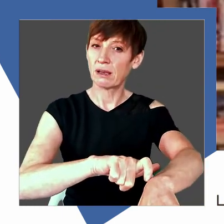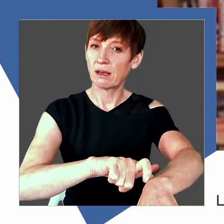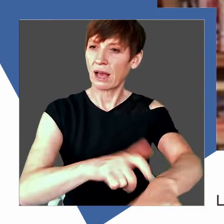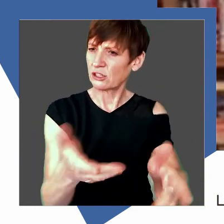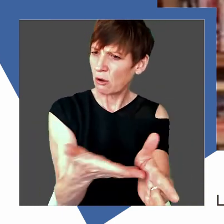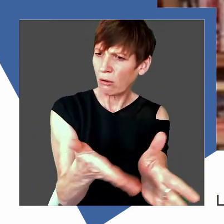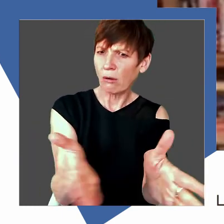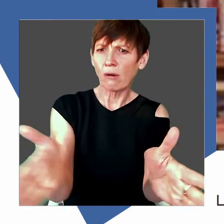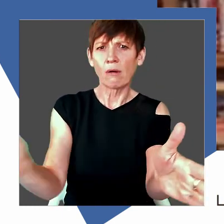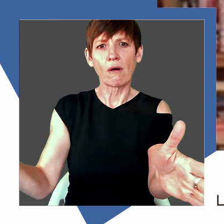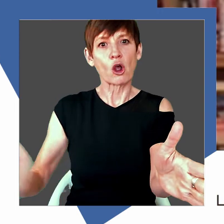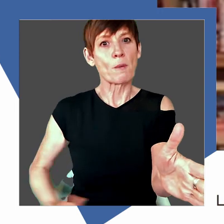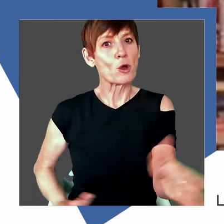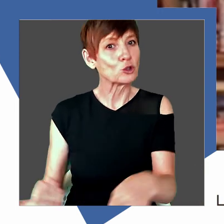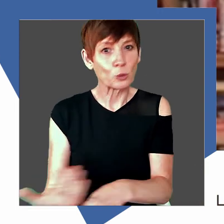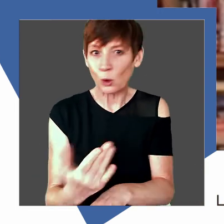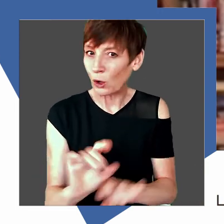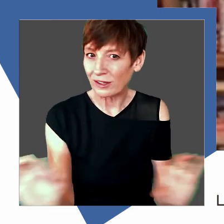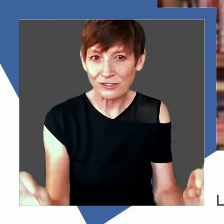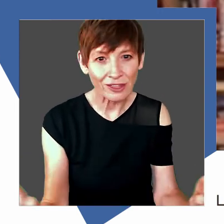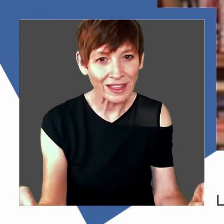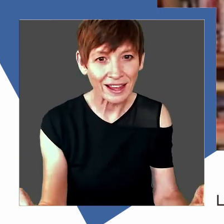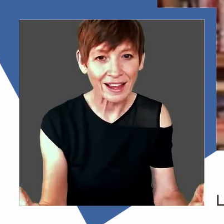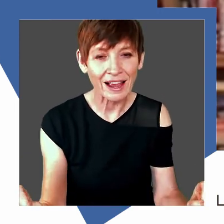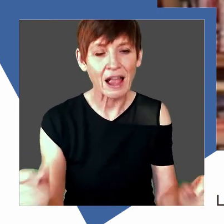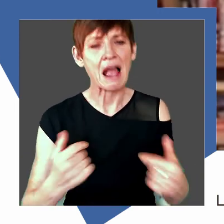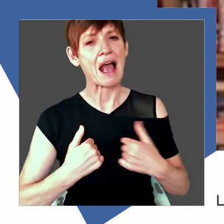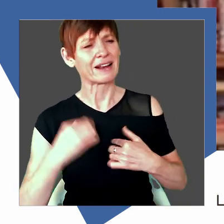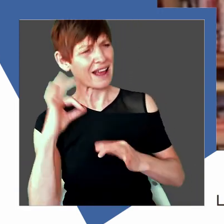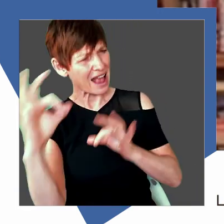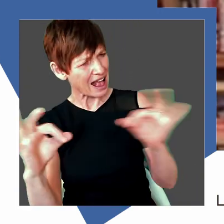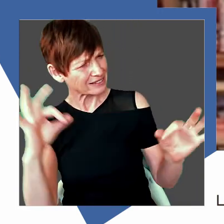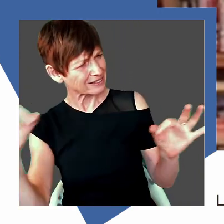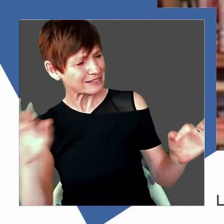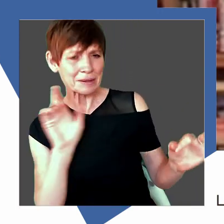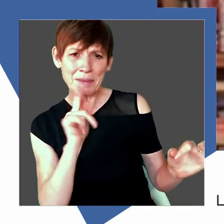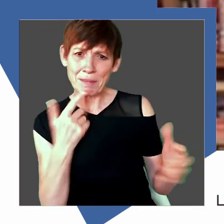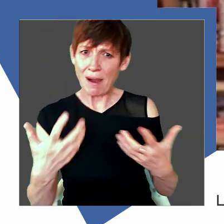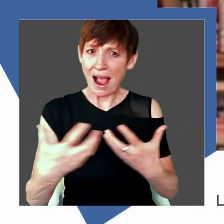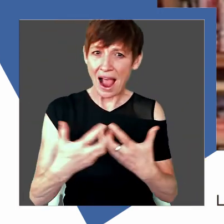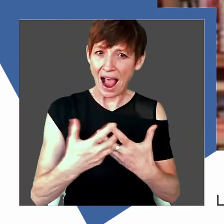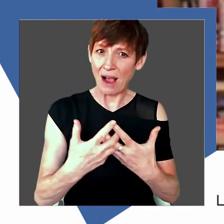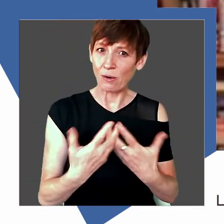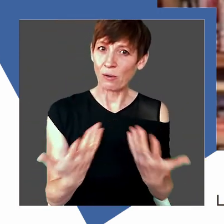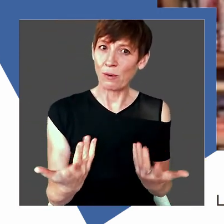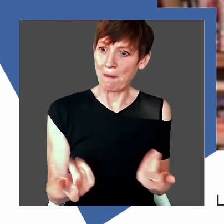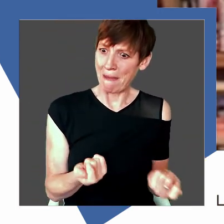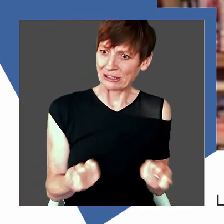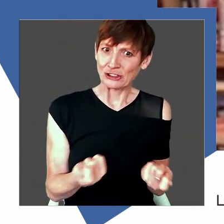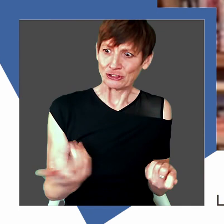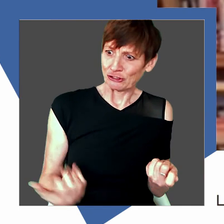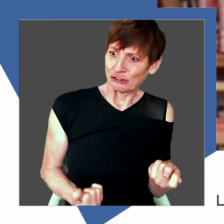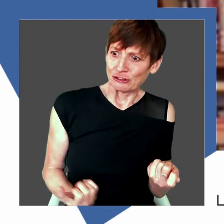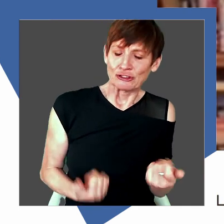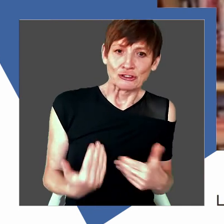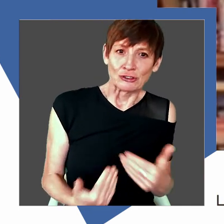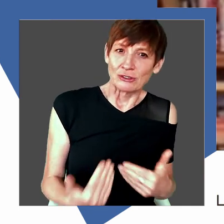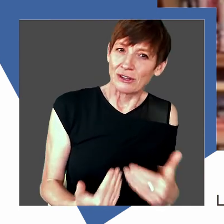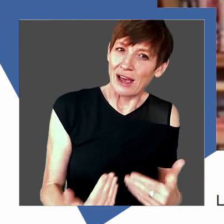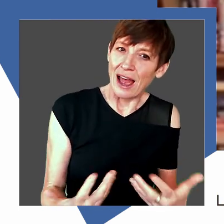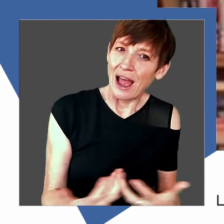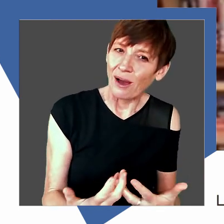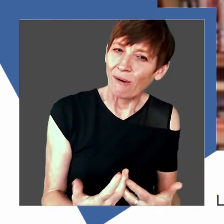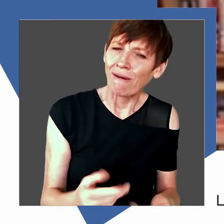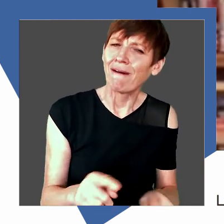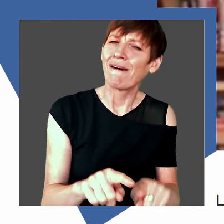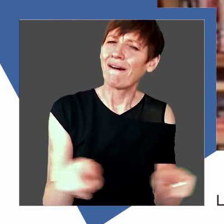other producers, I wanted to know, like, how are people doing this? And I was asking everyone, like, how are you sustaining your business? And in asking those questions, you find out